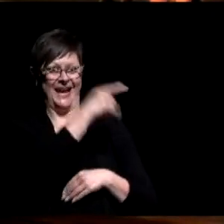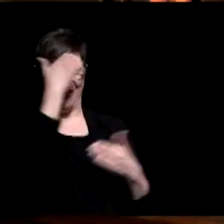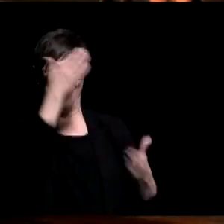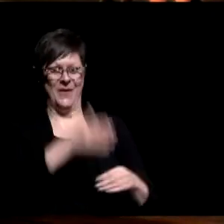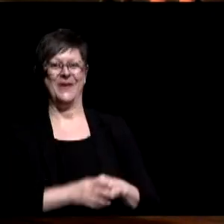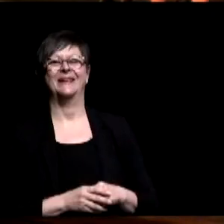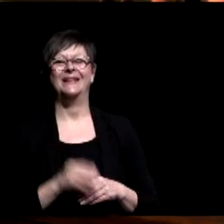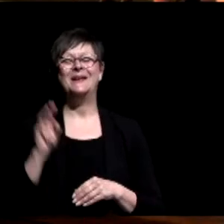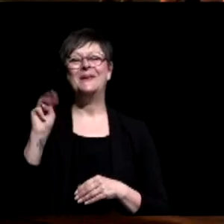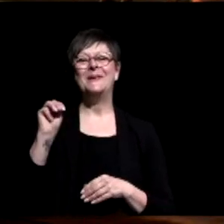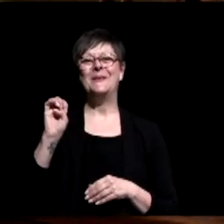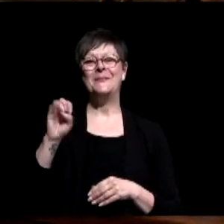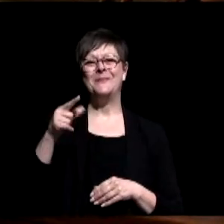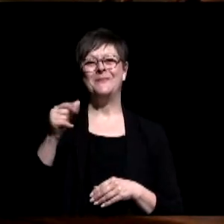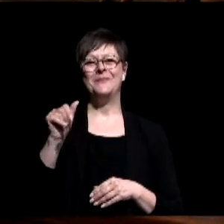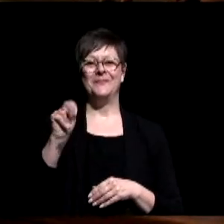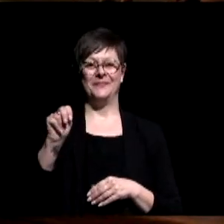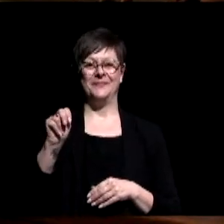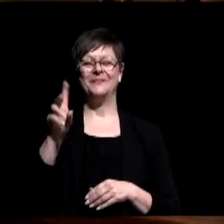Megan Doyle.